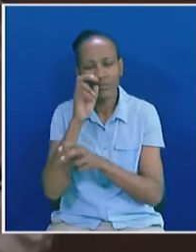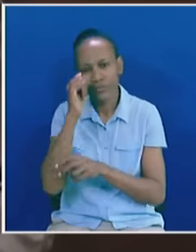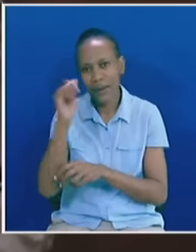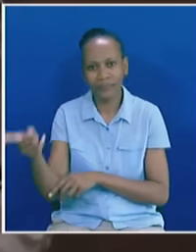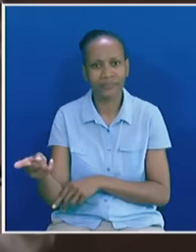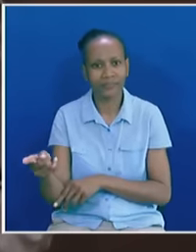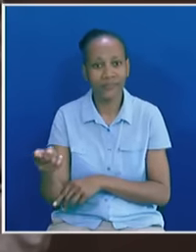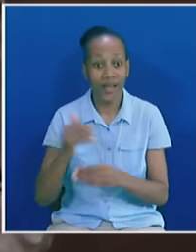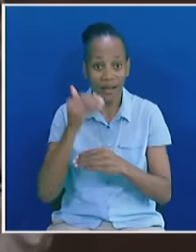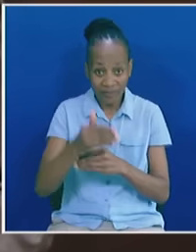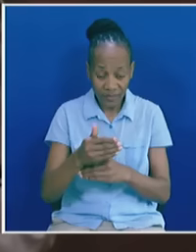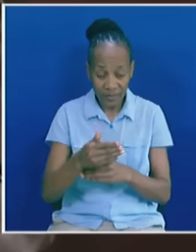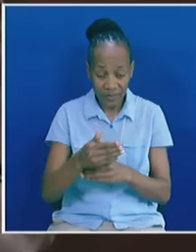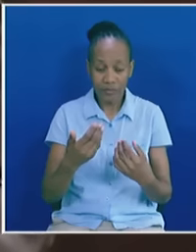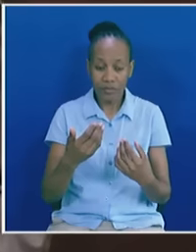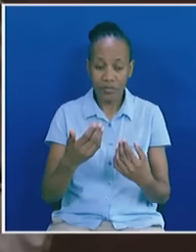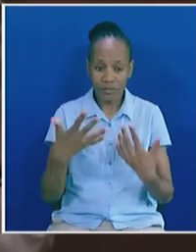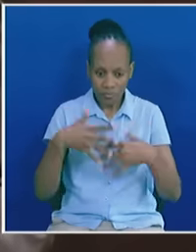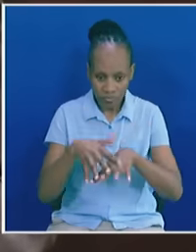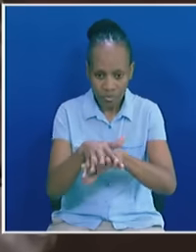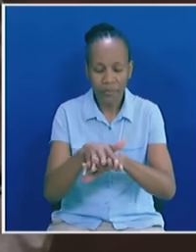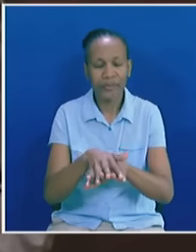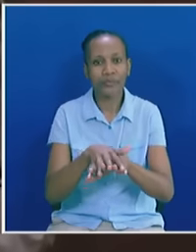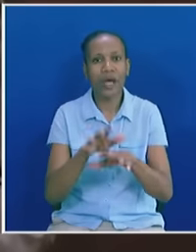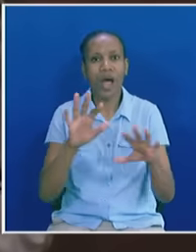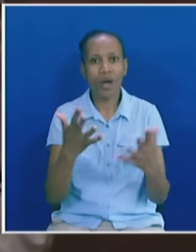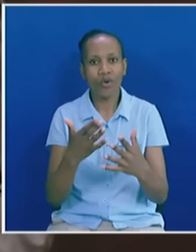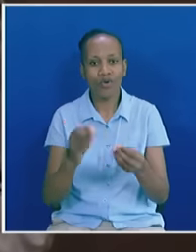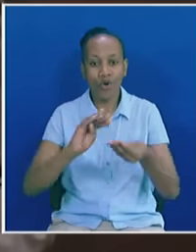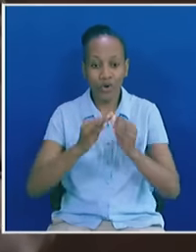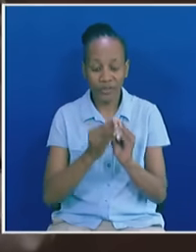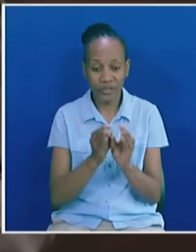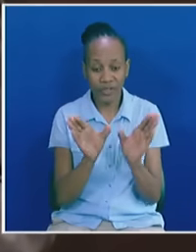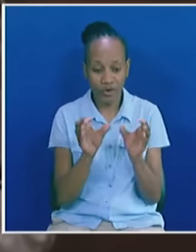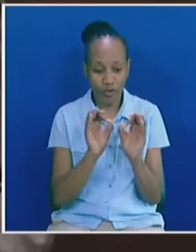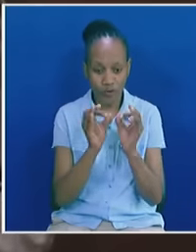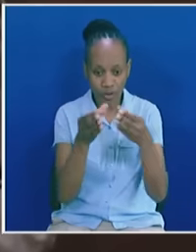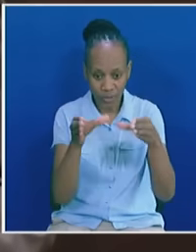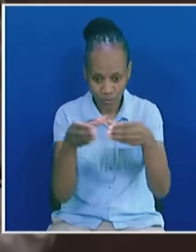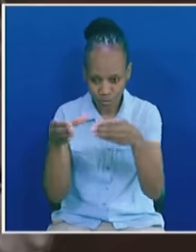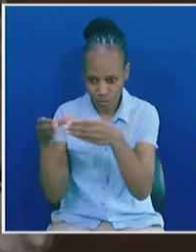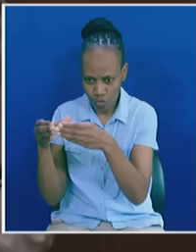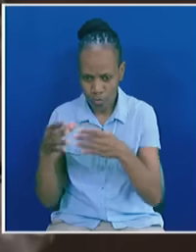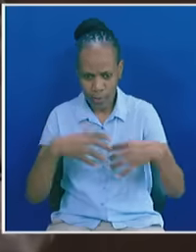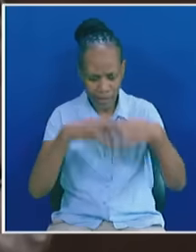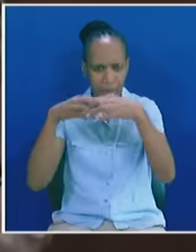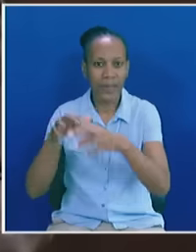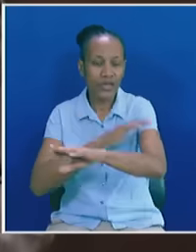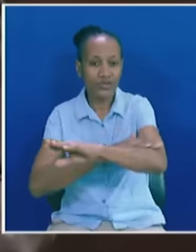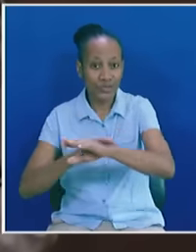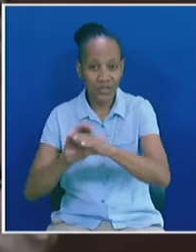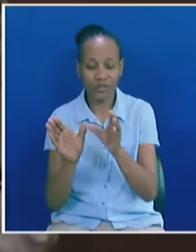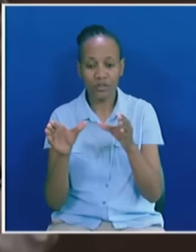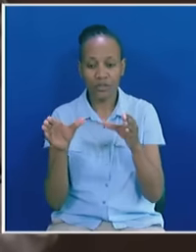of measures like strengthening community safety forums and forming street committees as part